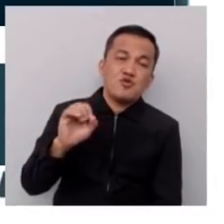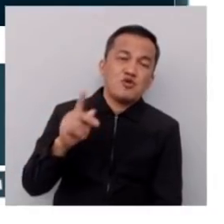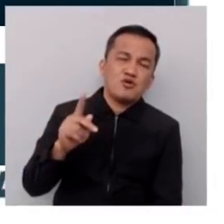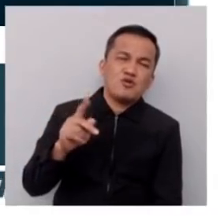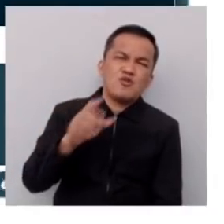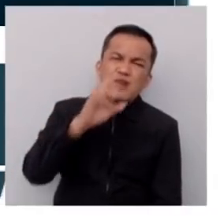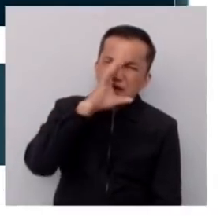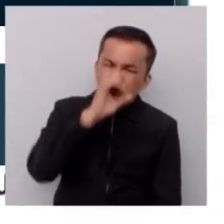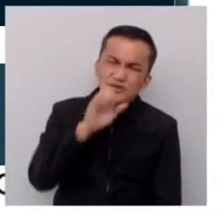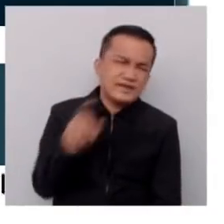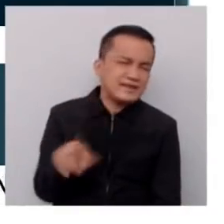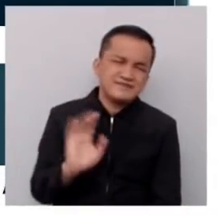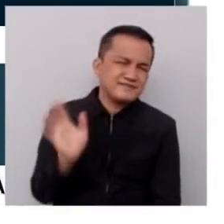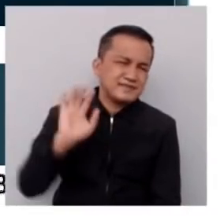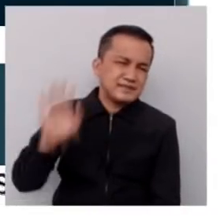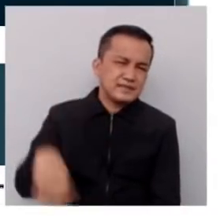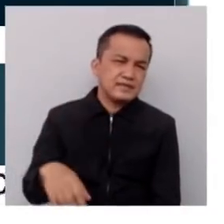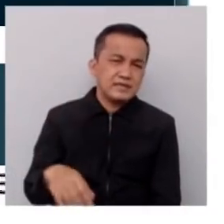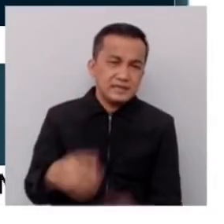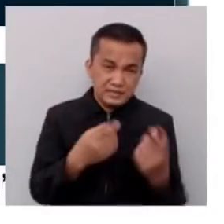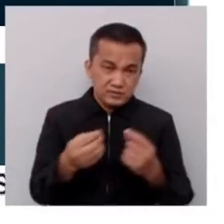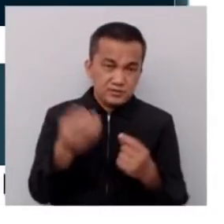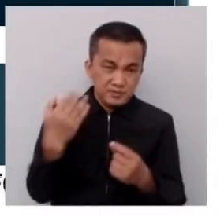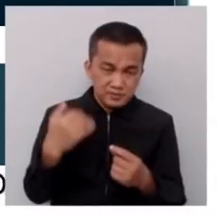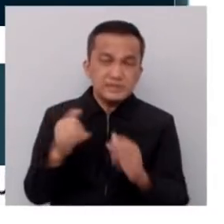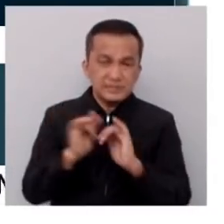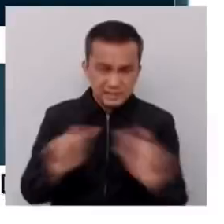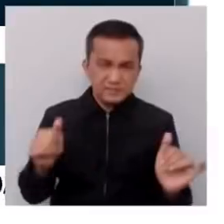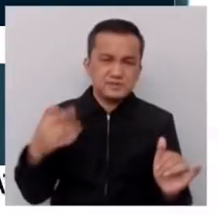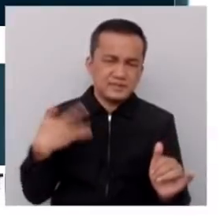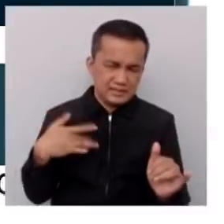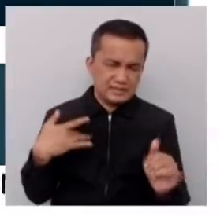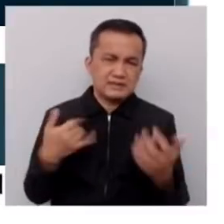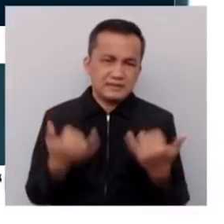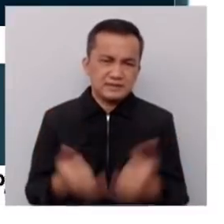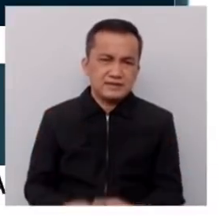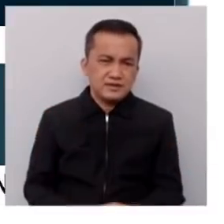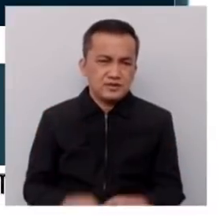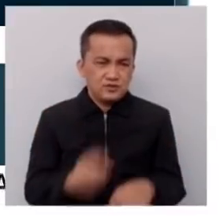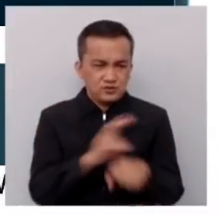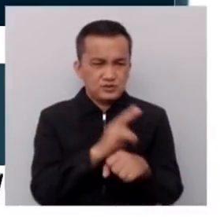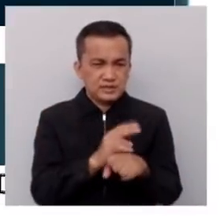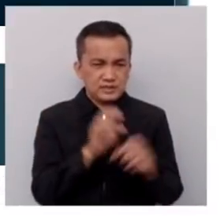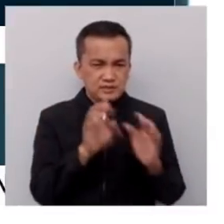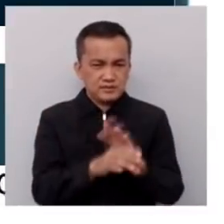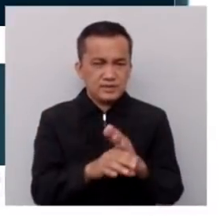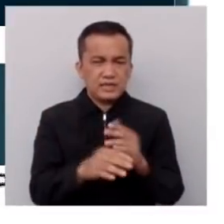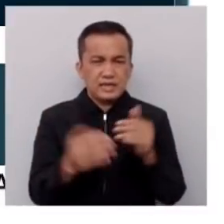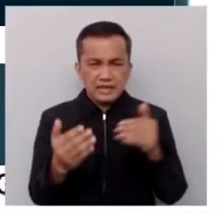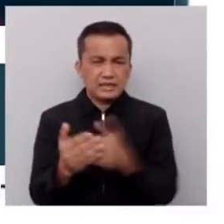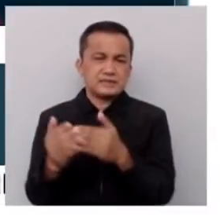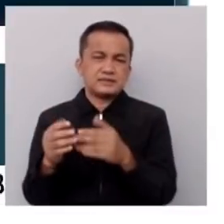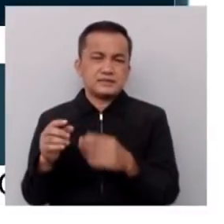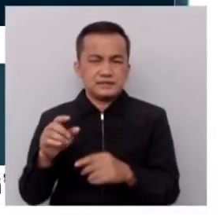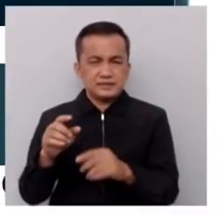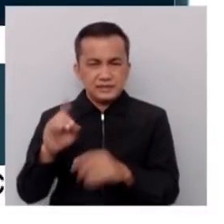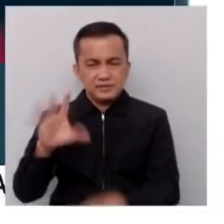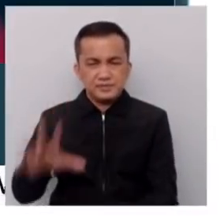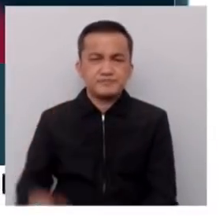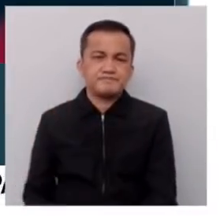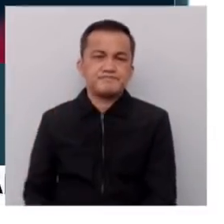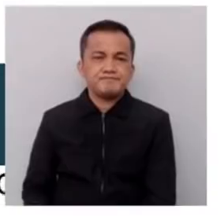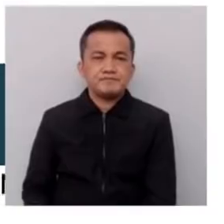nila before, and then that's the same kind of style that they're doing right now using convicted criminals against Senator. Attorney De Leon, the family